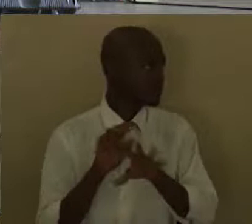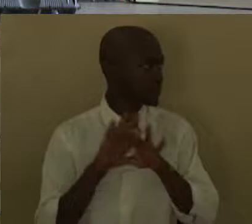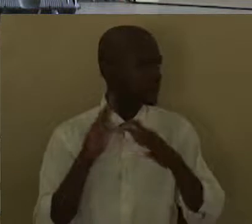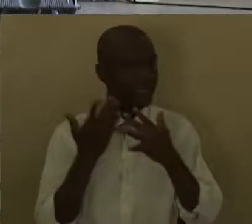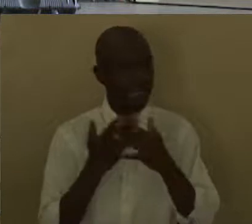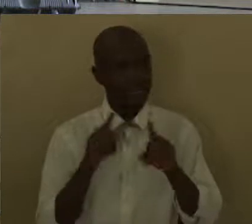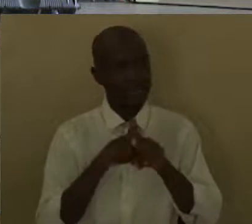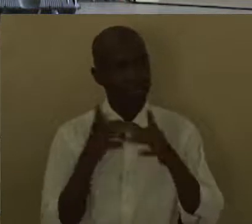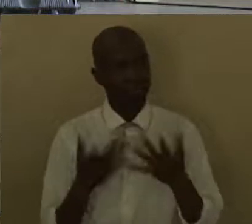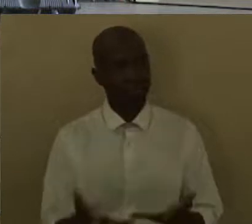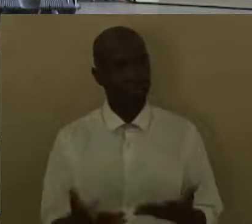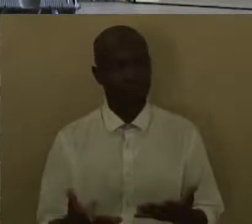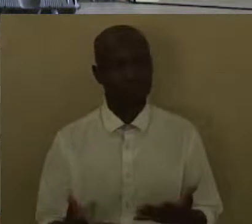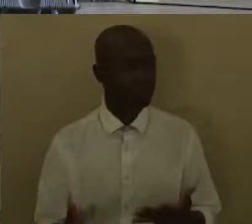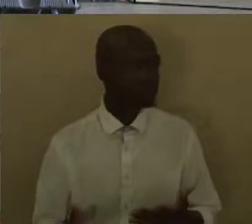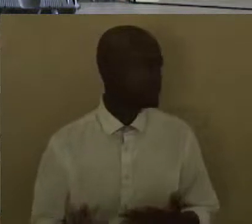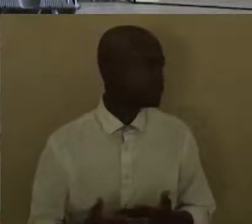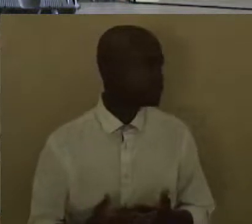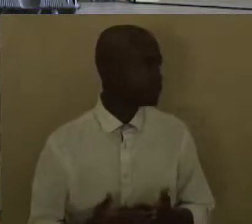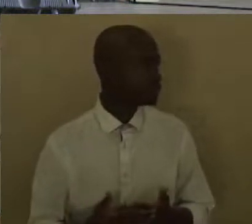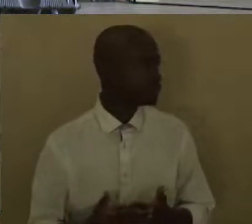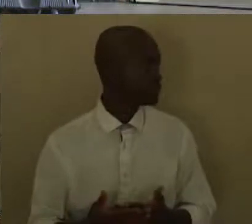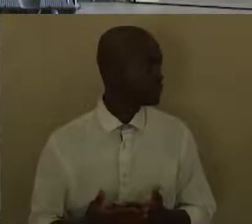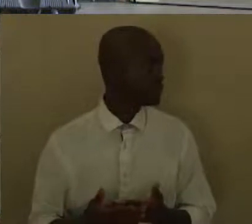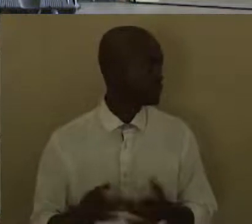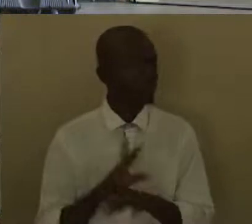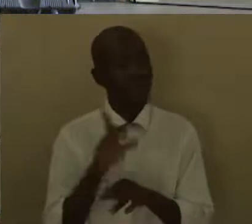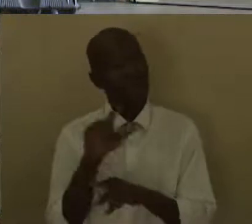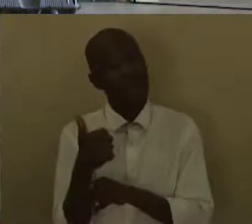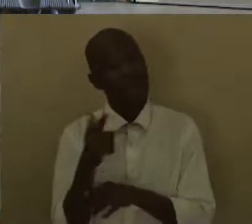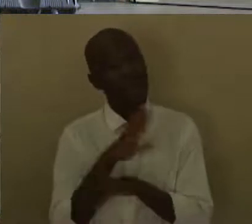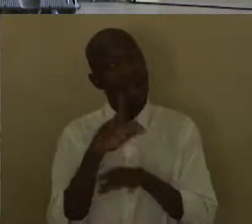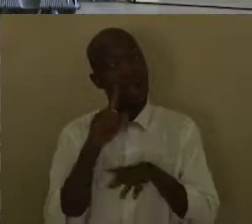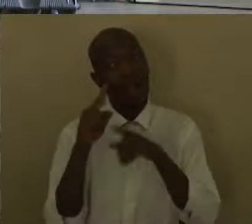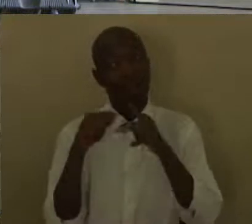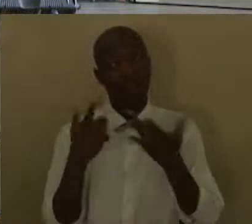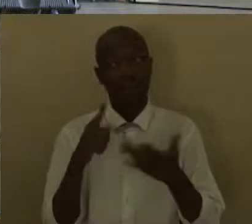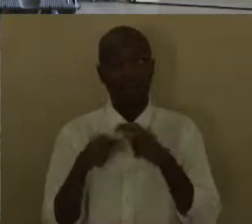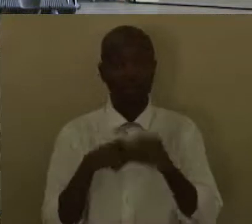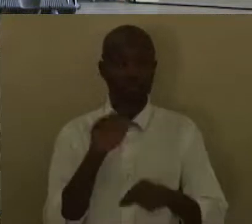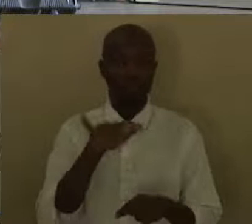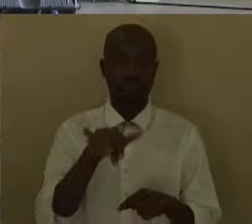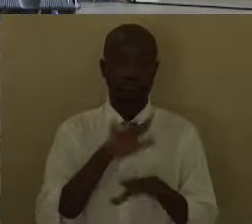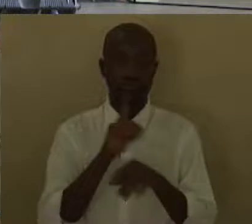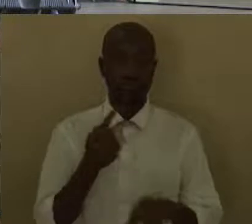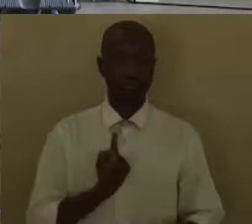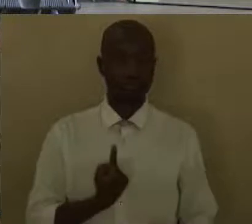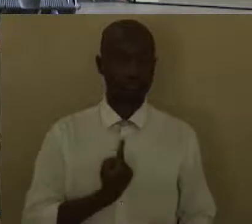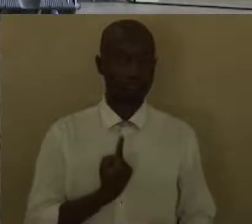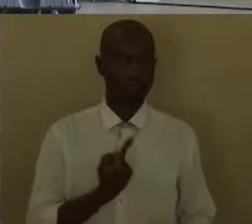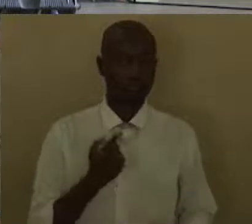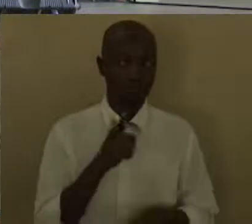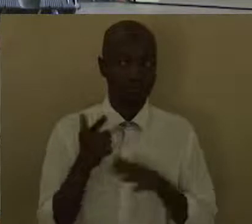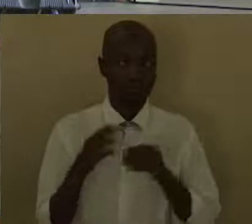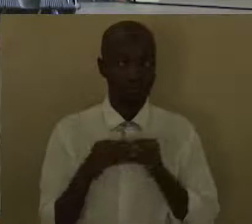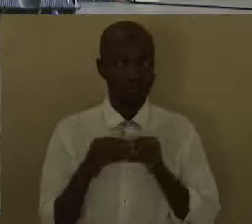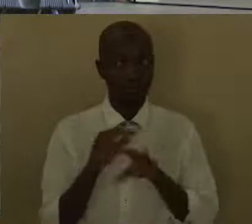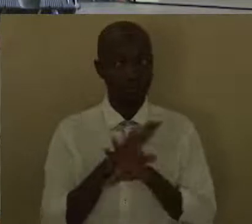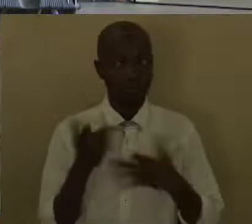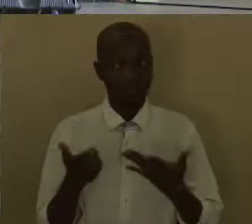today. And in light of the above, myself and members of